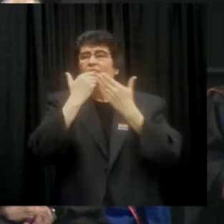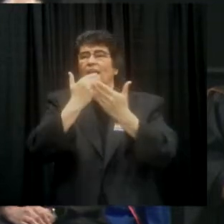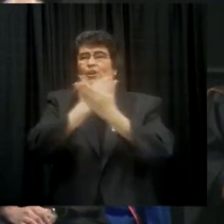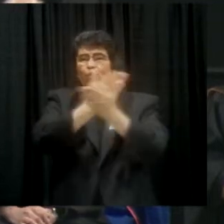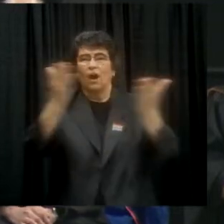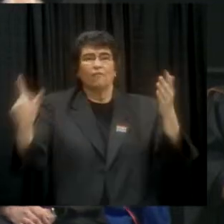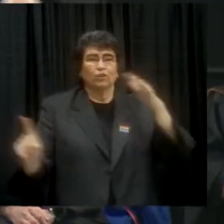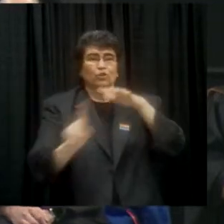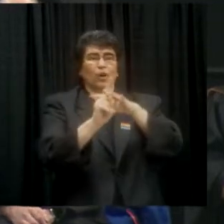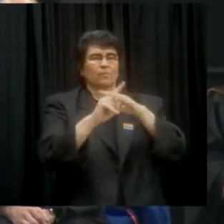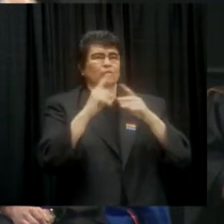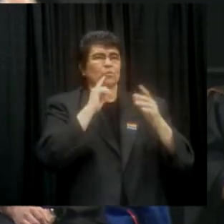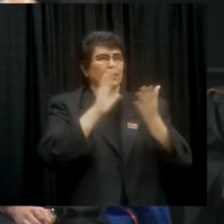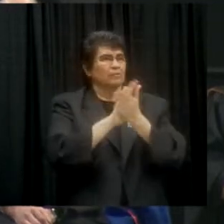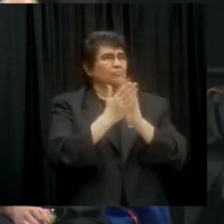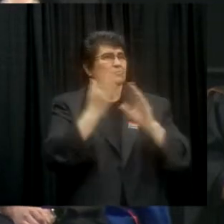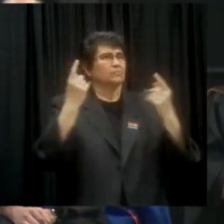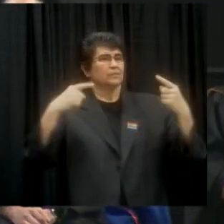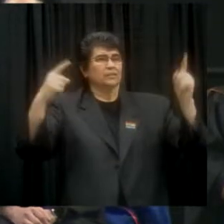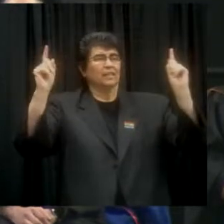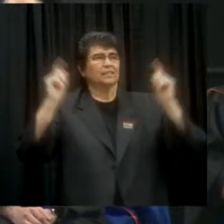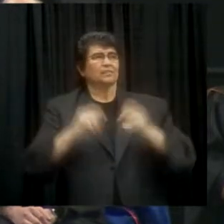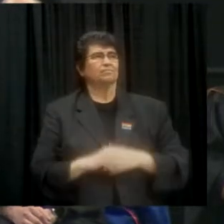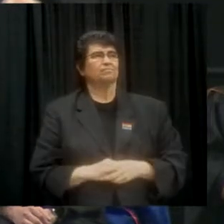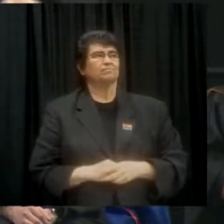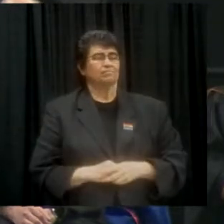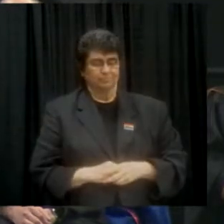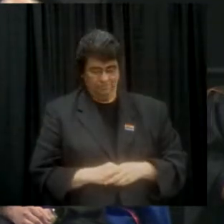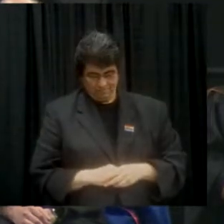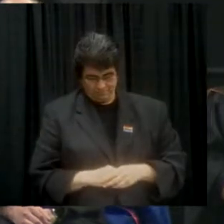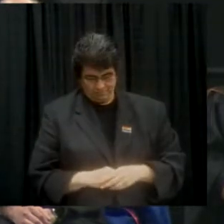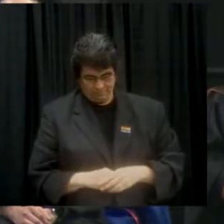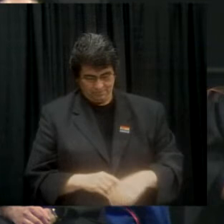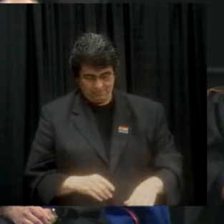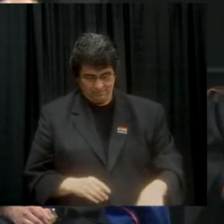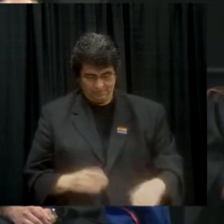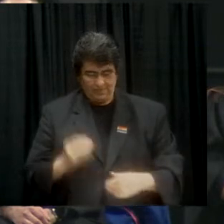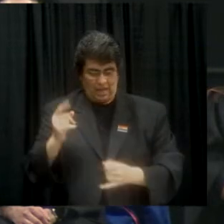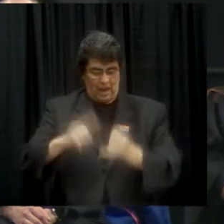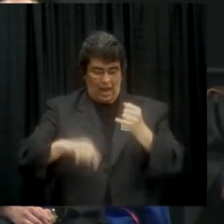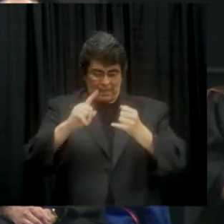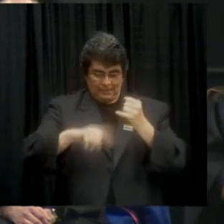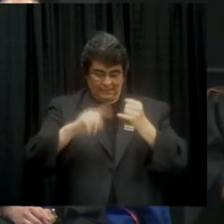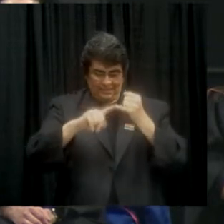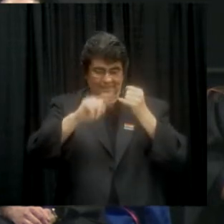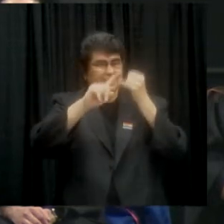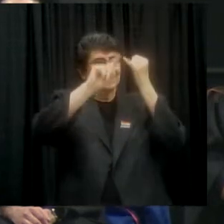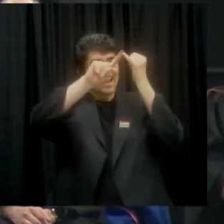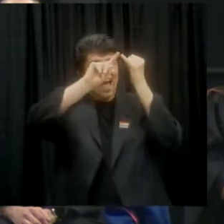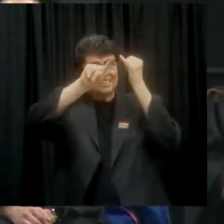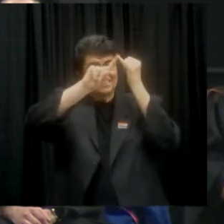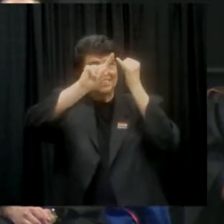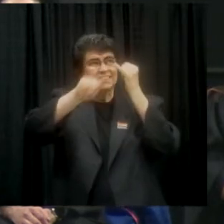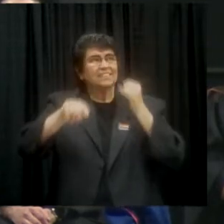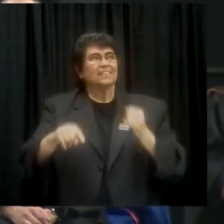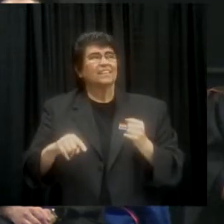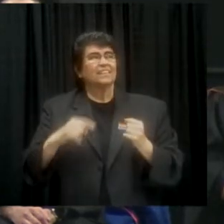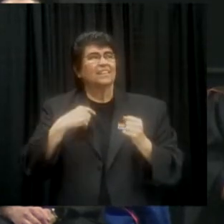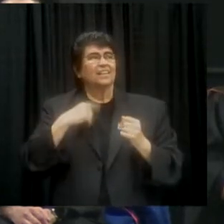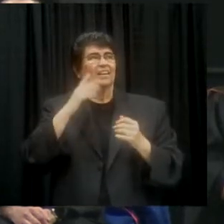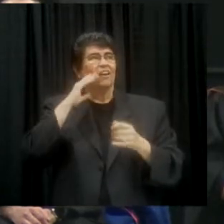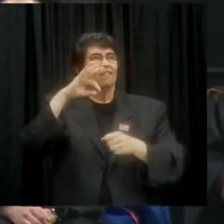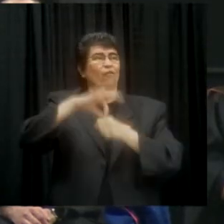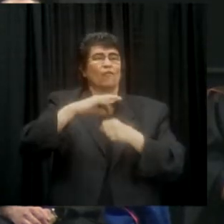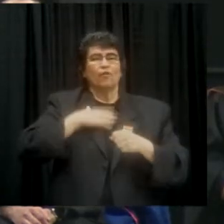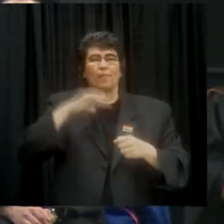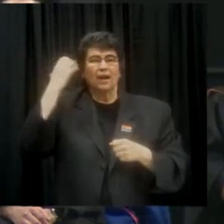guys for showing up and just being successful, all right? And last thing, vote for my cousin